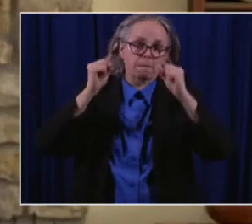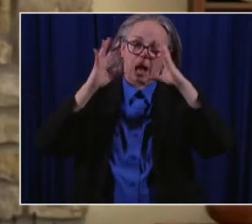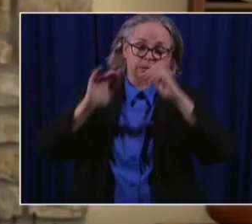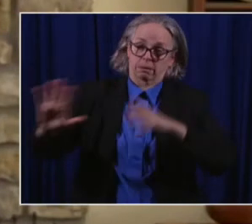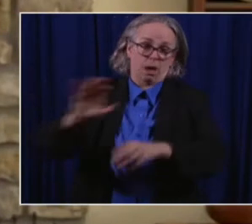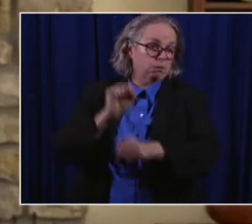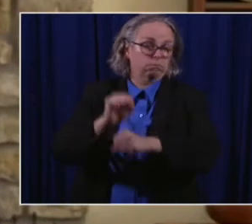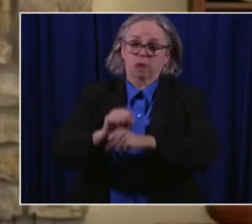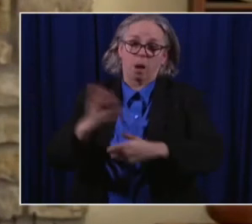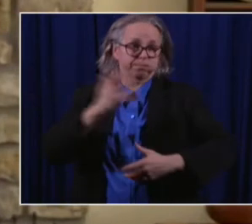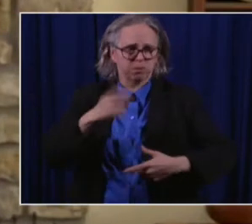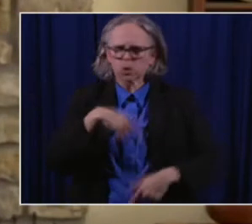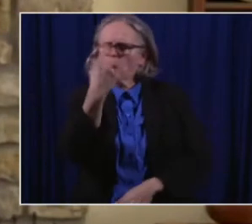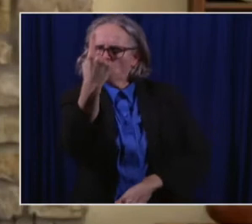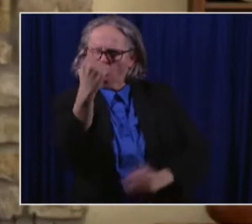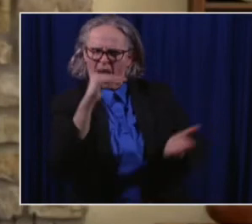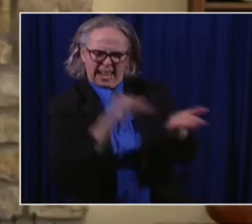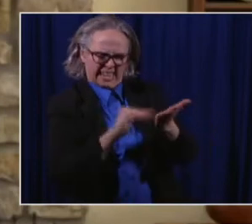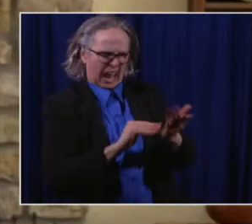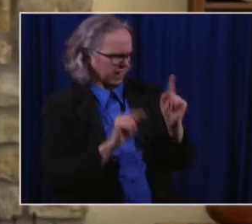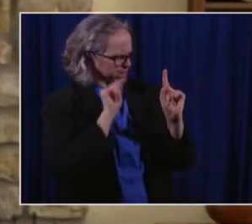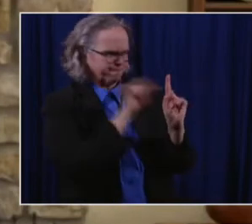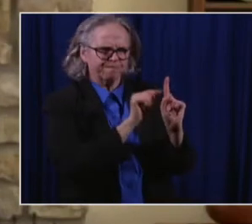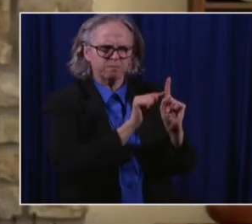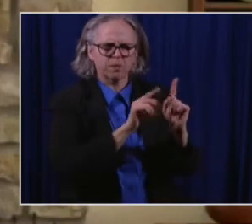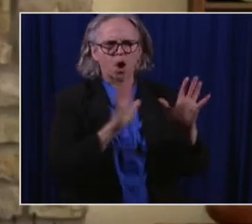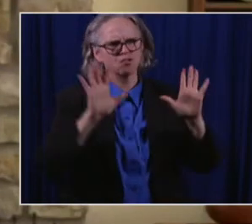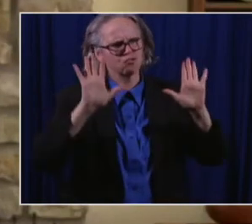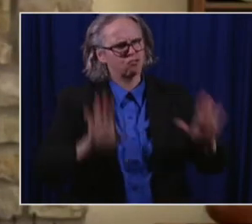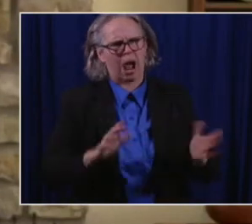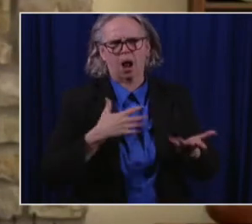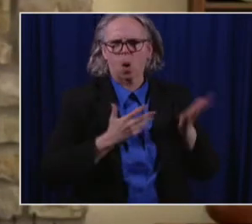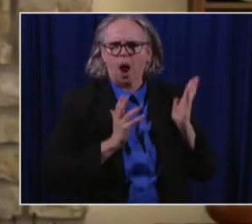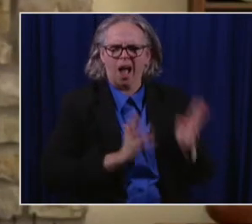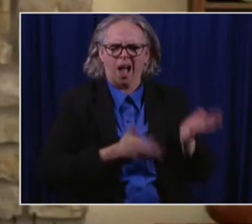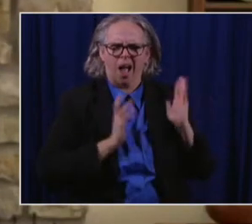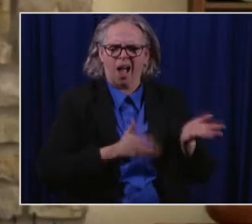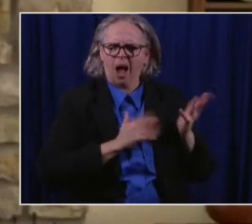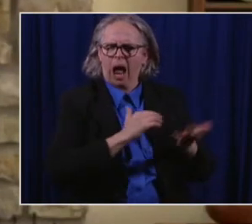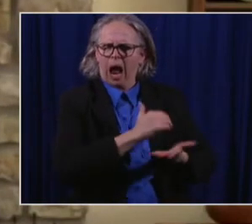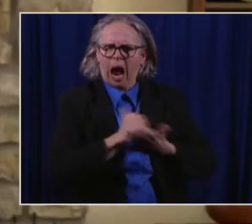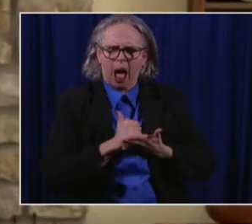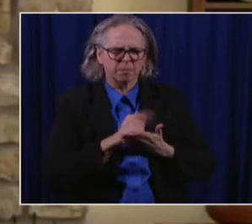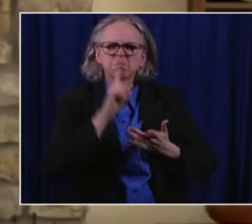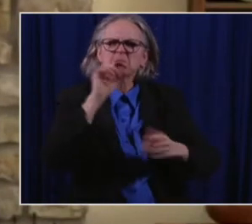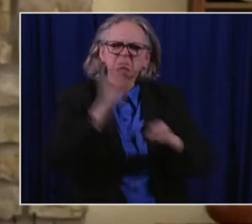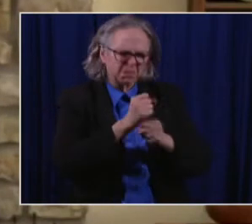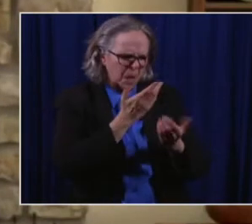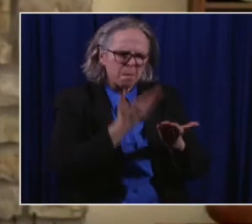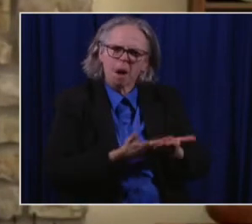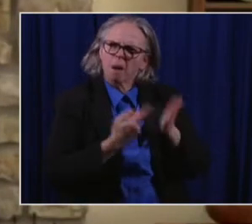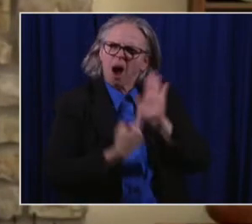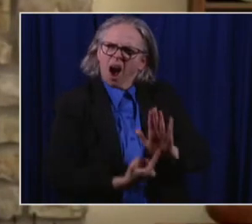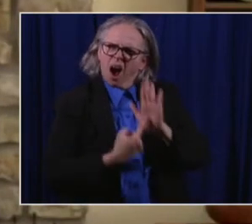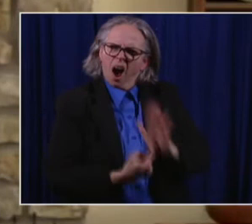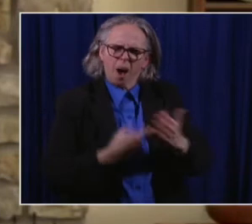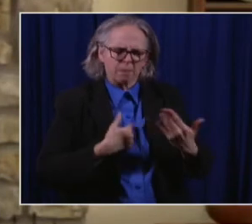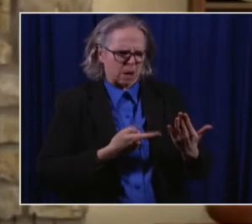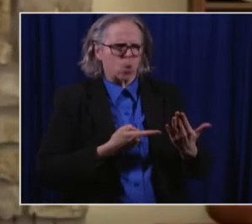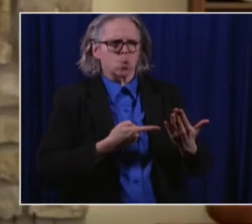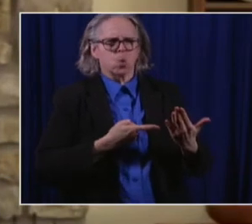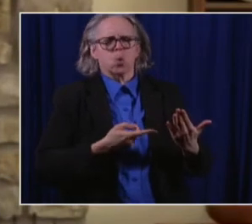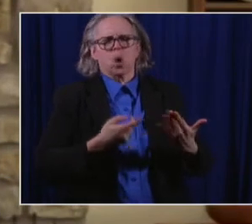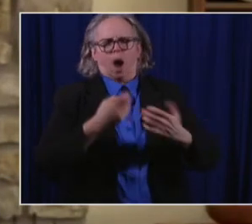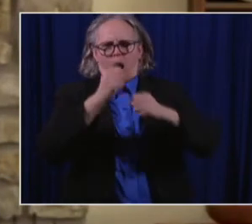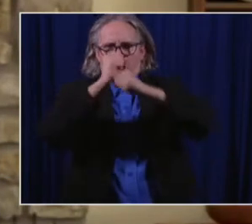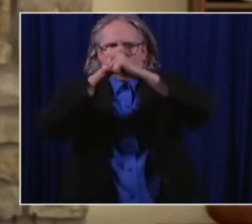the doctors, it was a great conversation, very helpful, very factual, very helpful to me to understand exactly